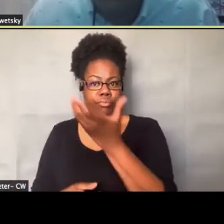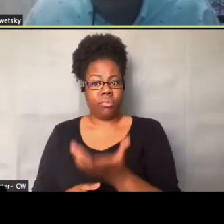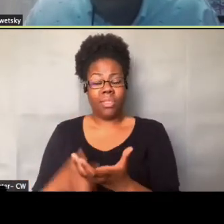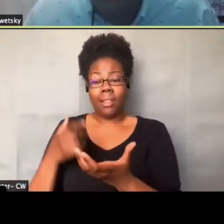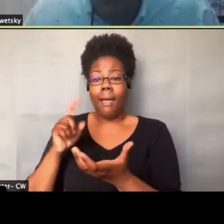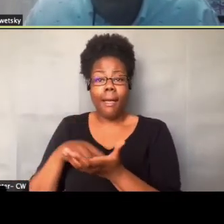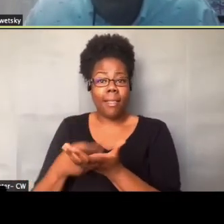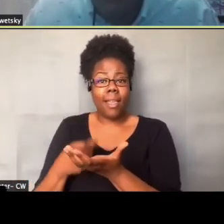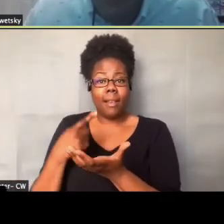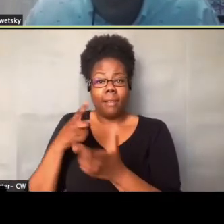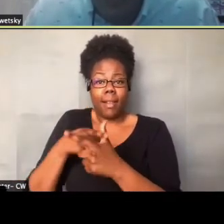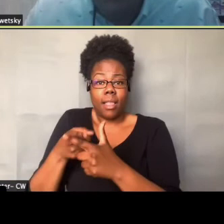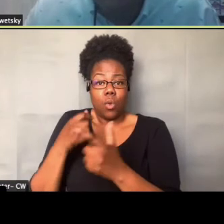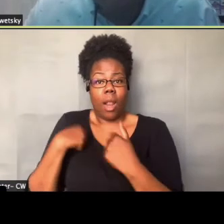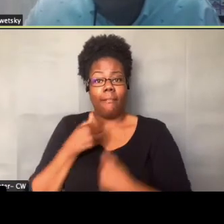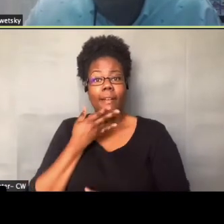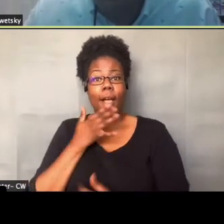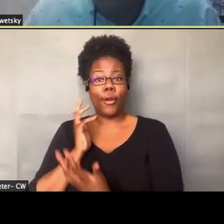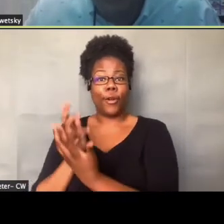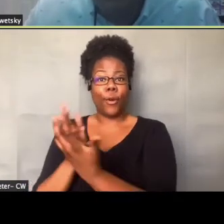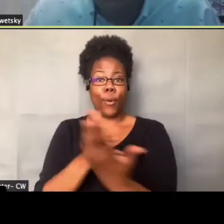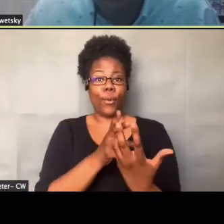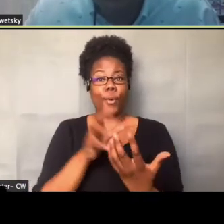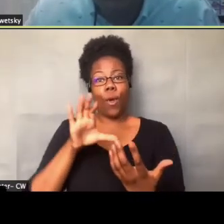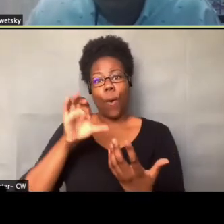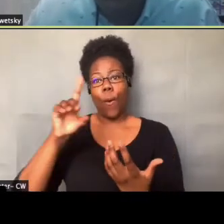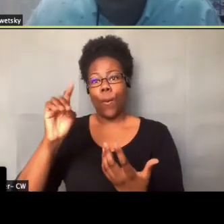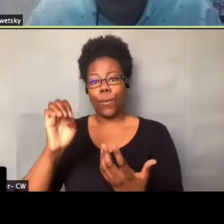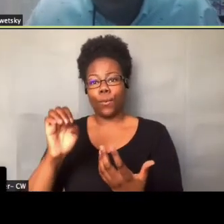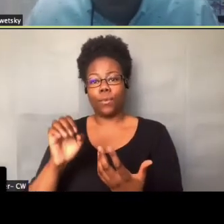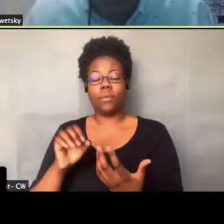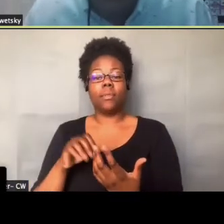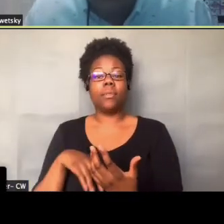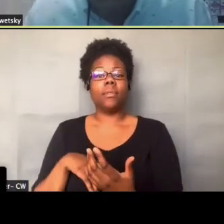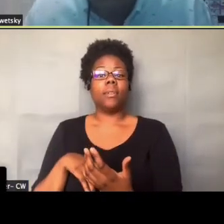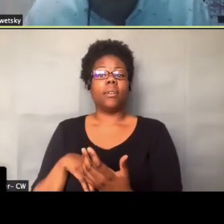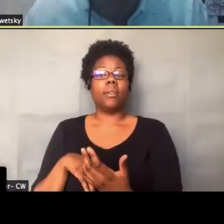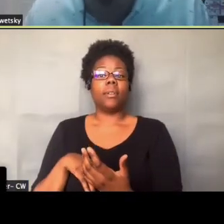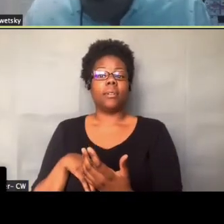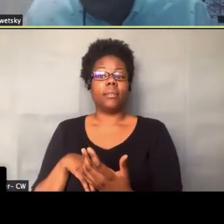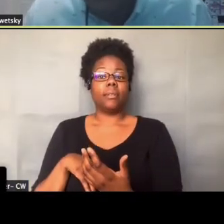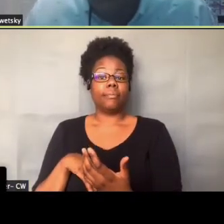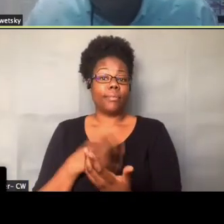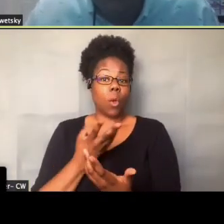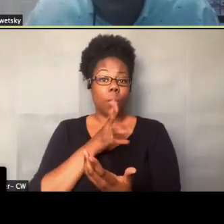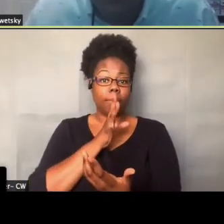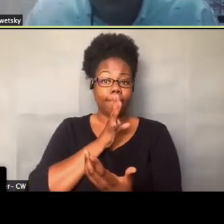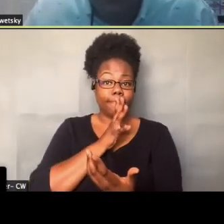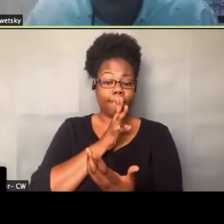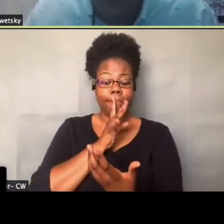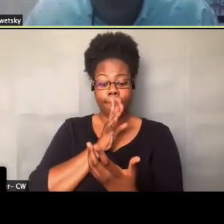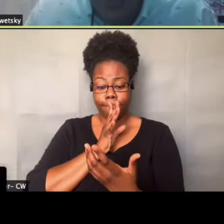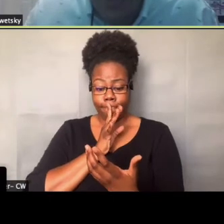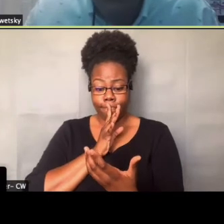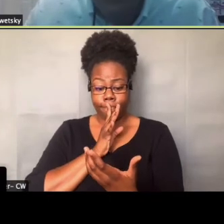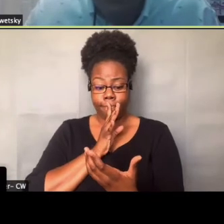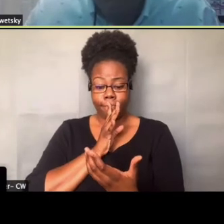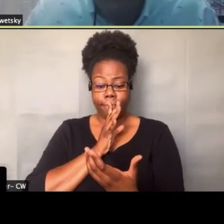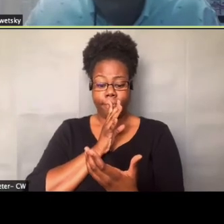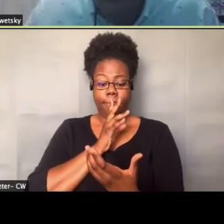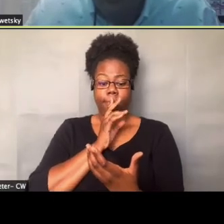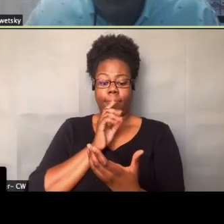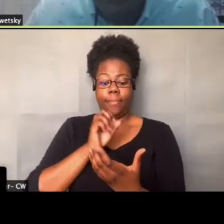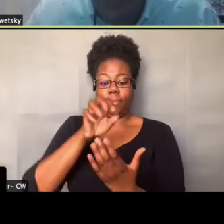just be near the phone, and the speech to text would be sent to all the cell phones linked, and you